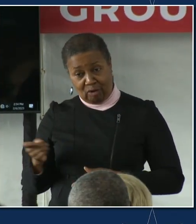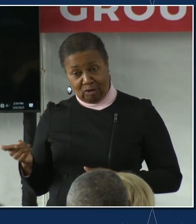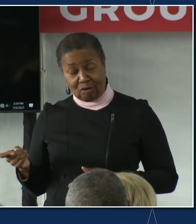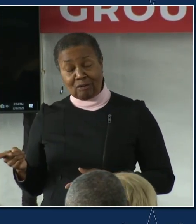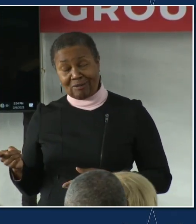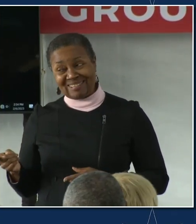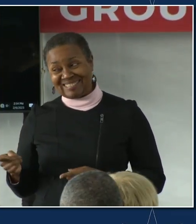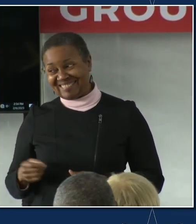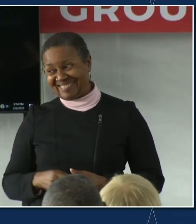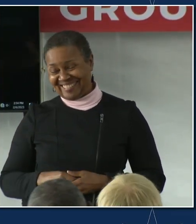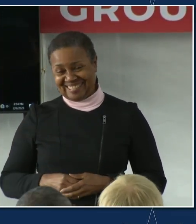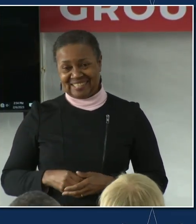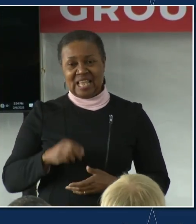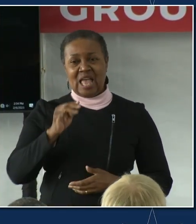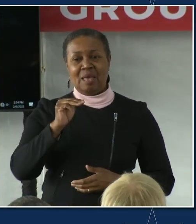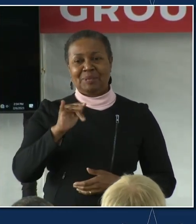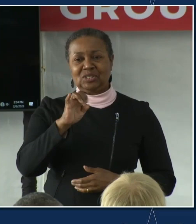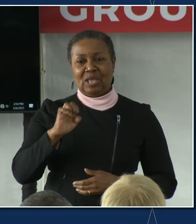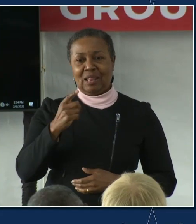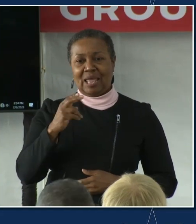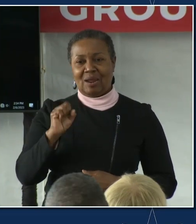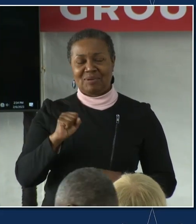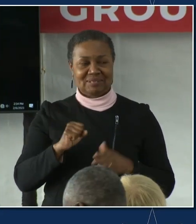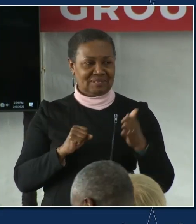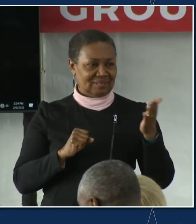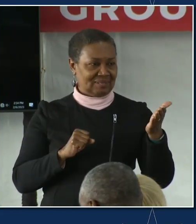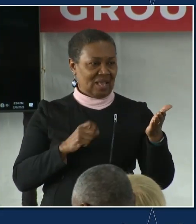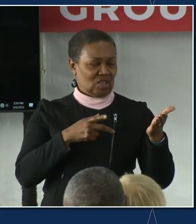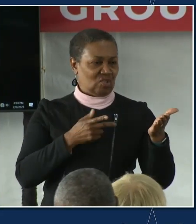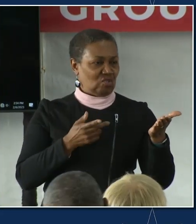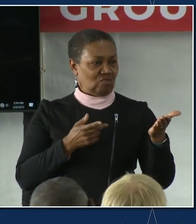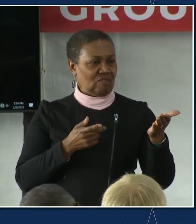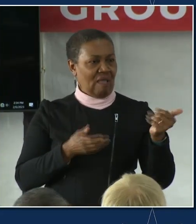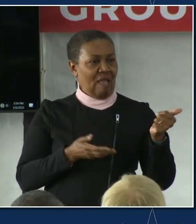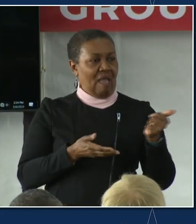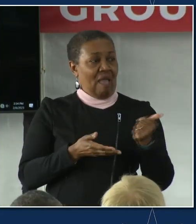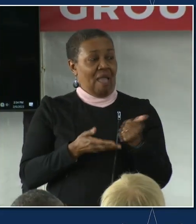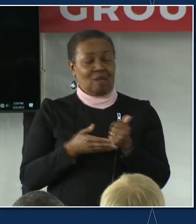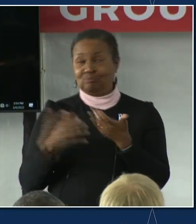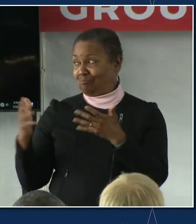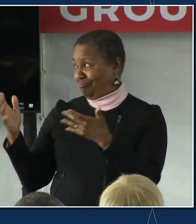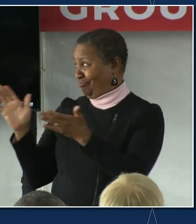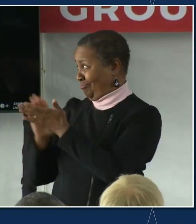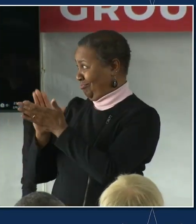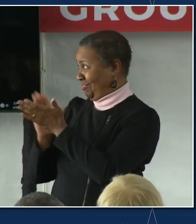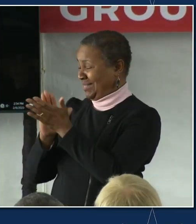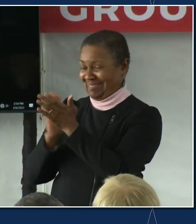All right. Michelle Harris, you've kind of helped.